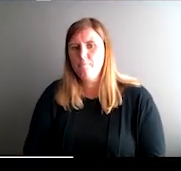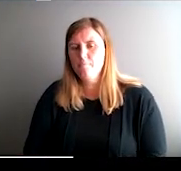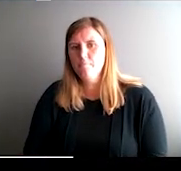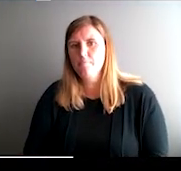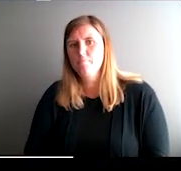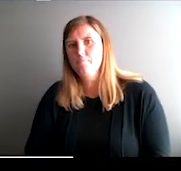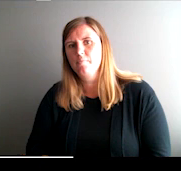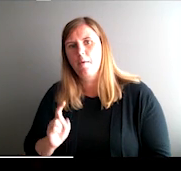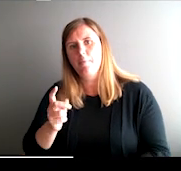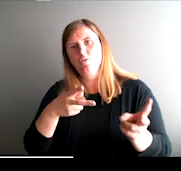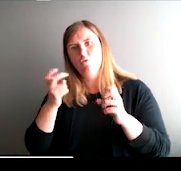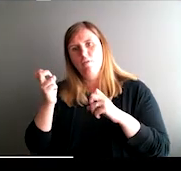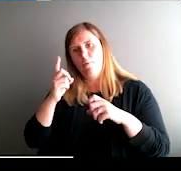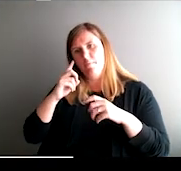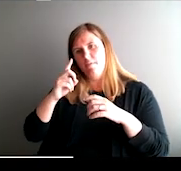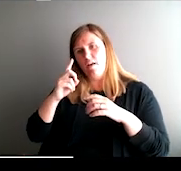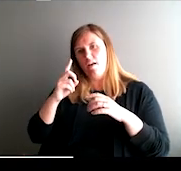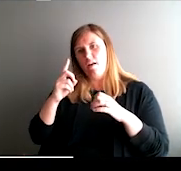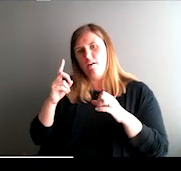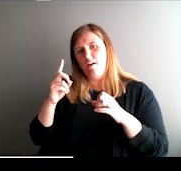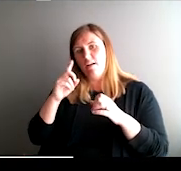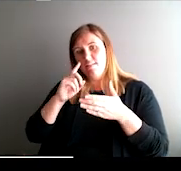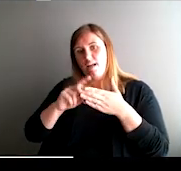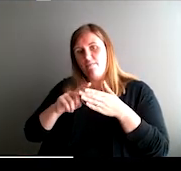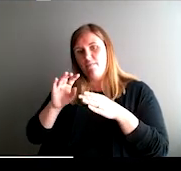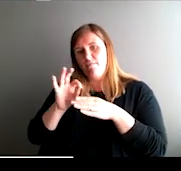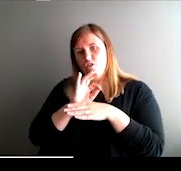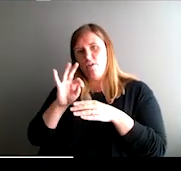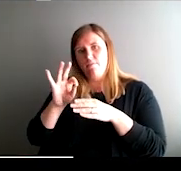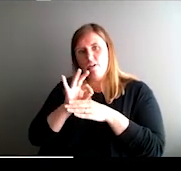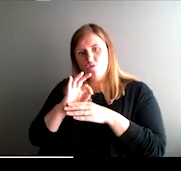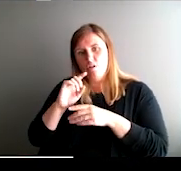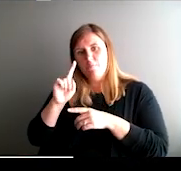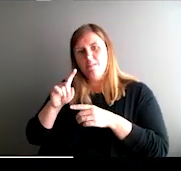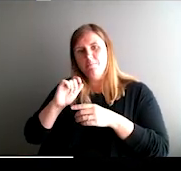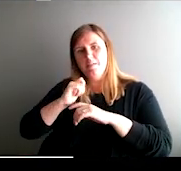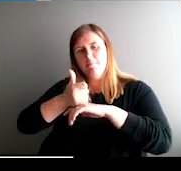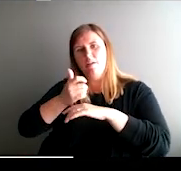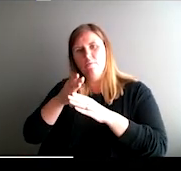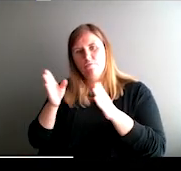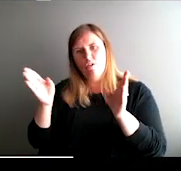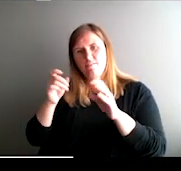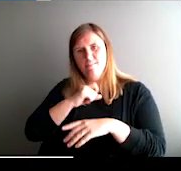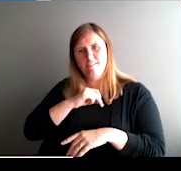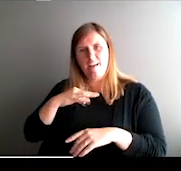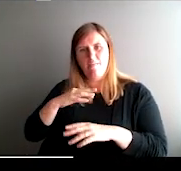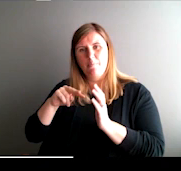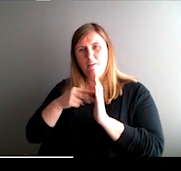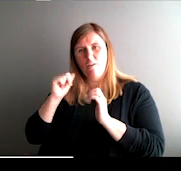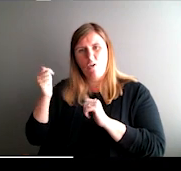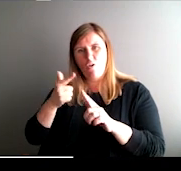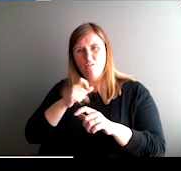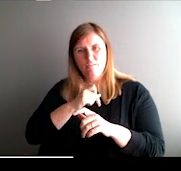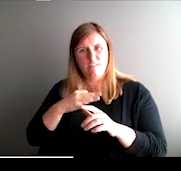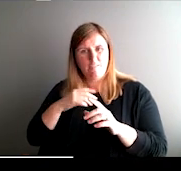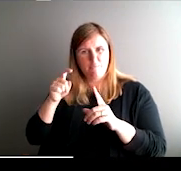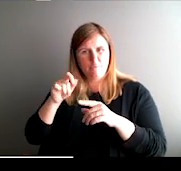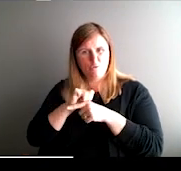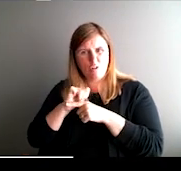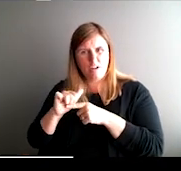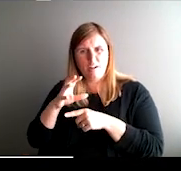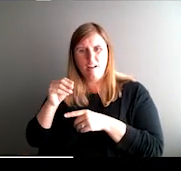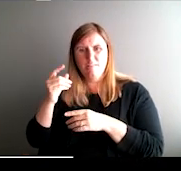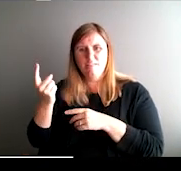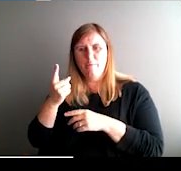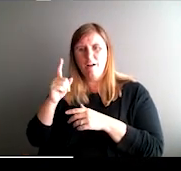derived from the identified function or functions. It must be implemented across staff, and that means all staff have to be trained, and